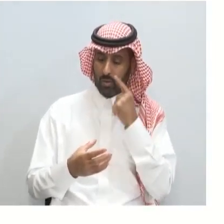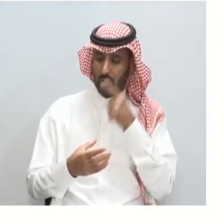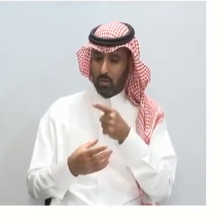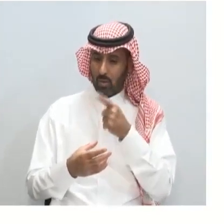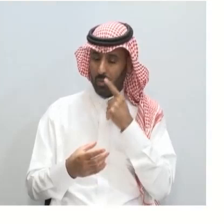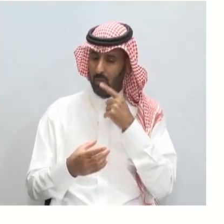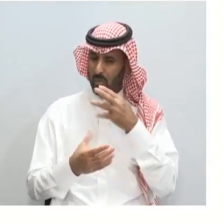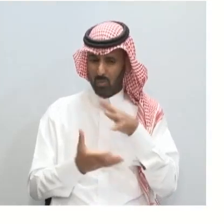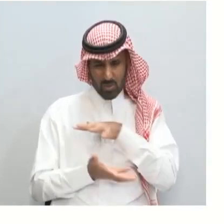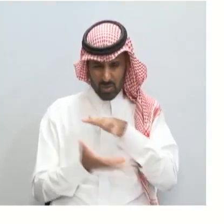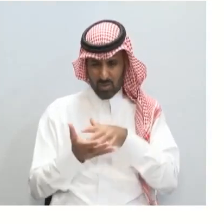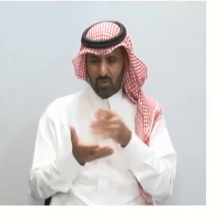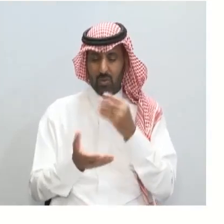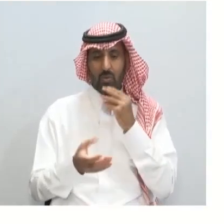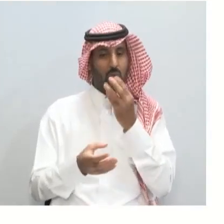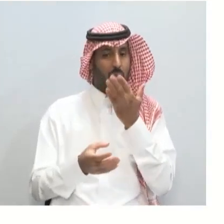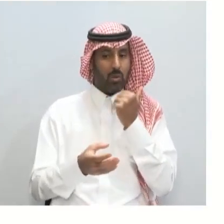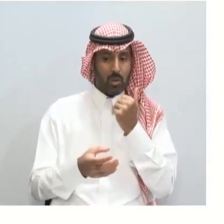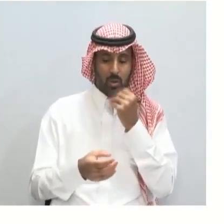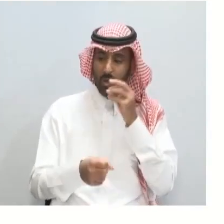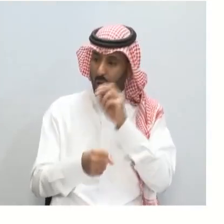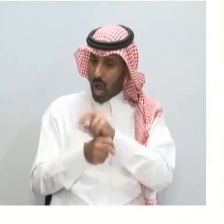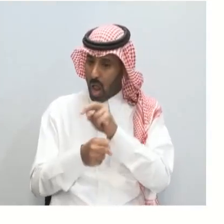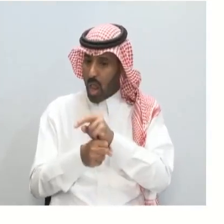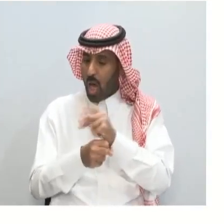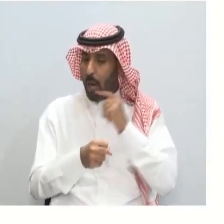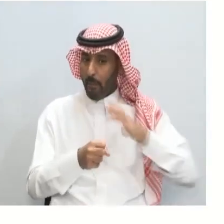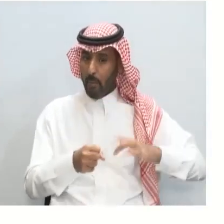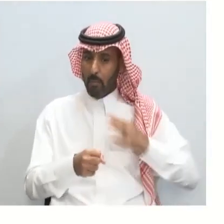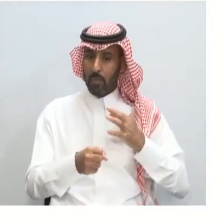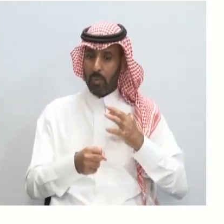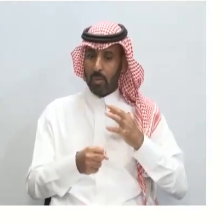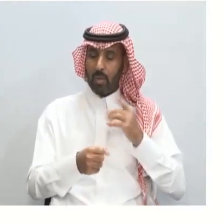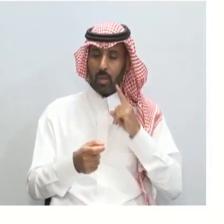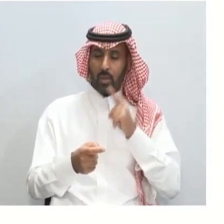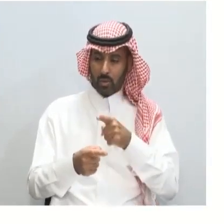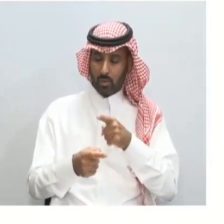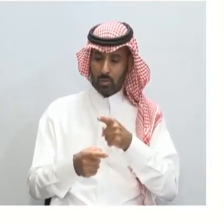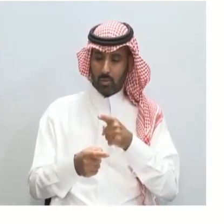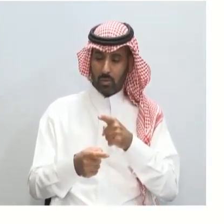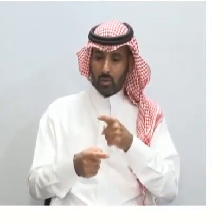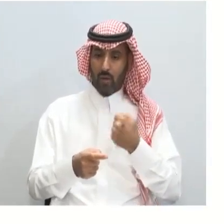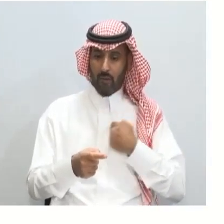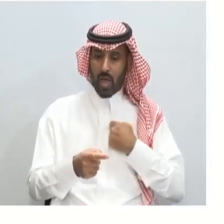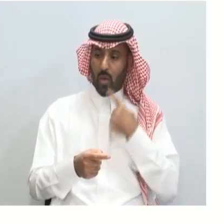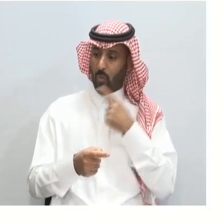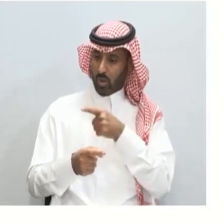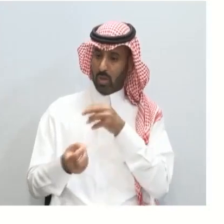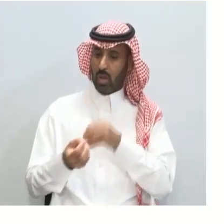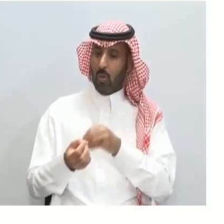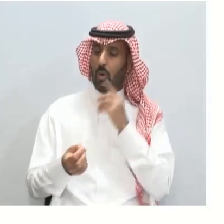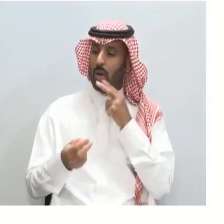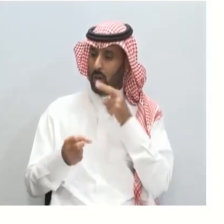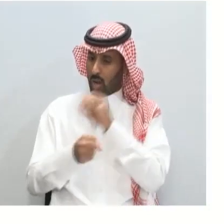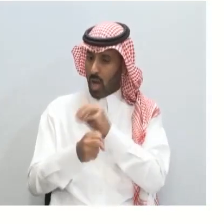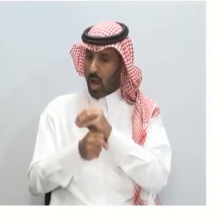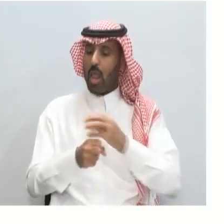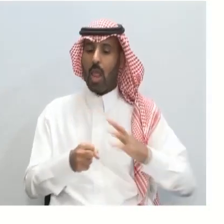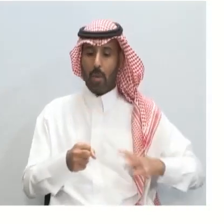get yourself in trouble if you don't blow the whistle on him. Of course, it's your call. But if I were you, I would let the manager